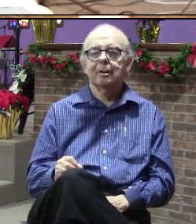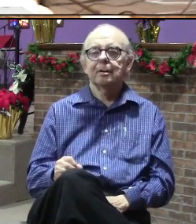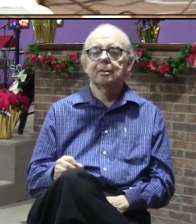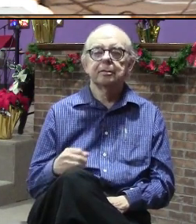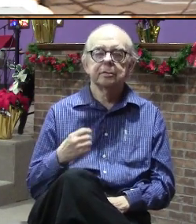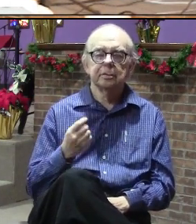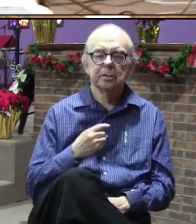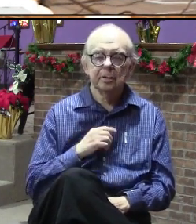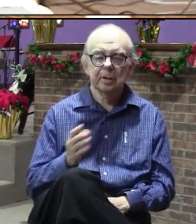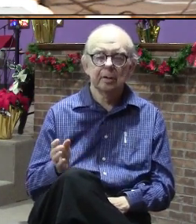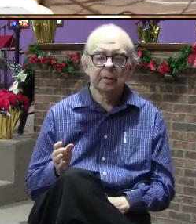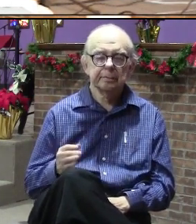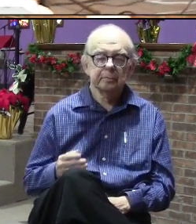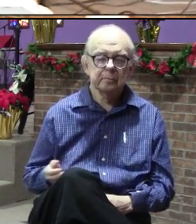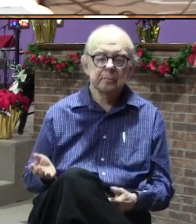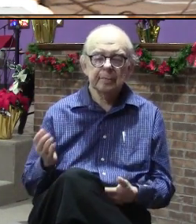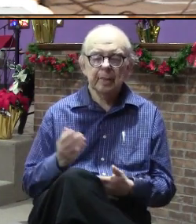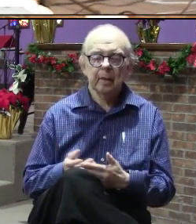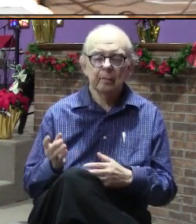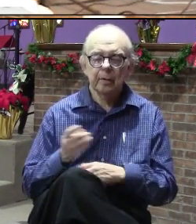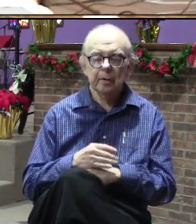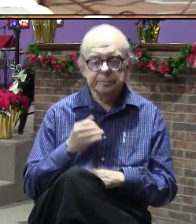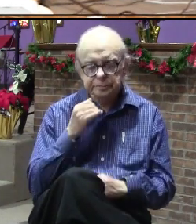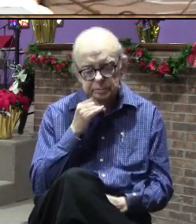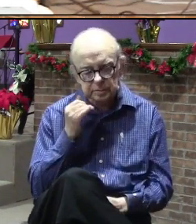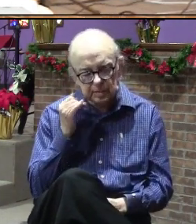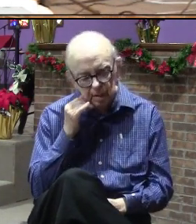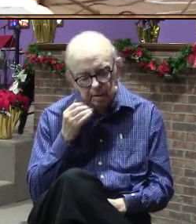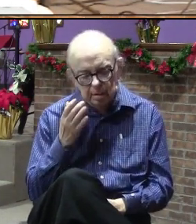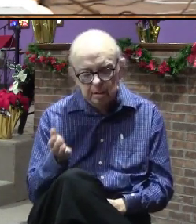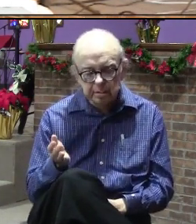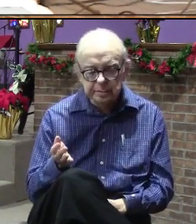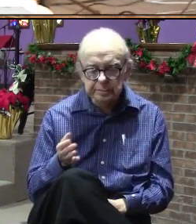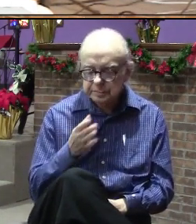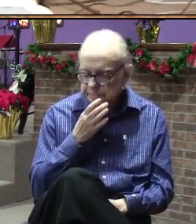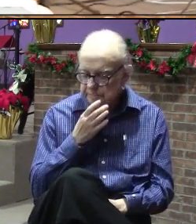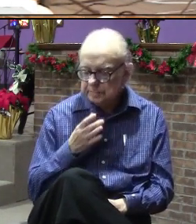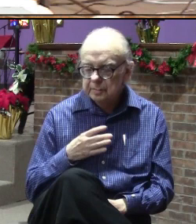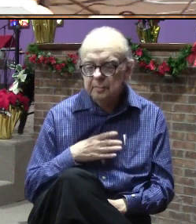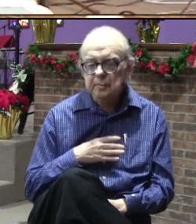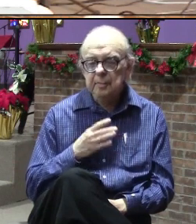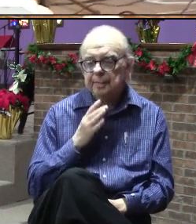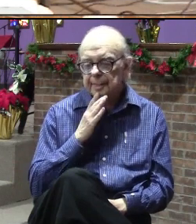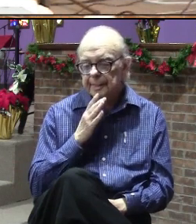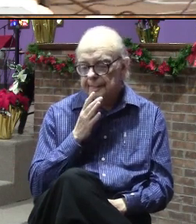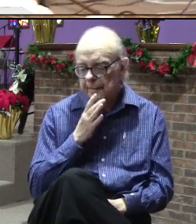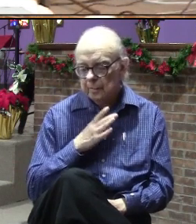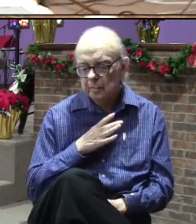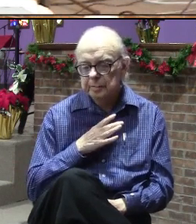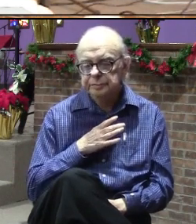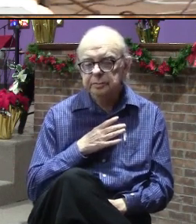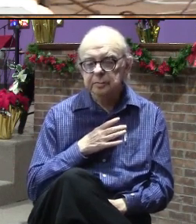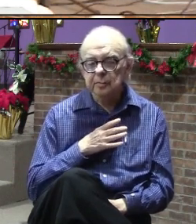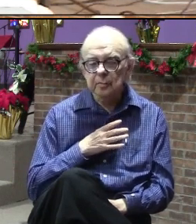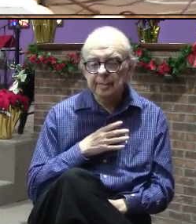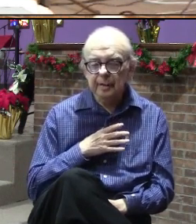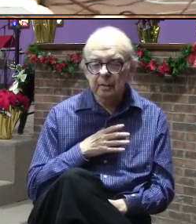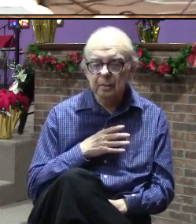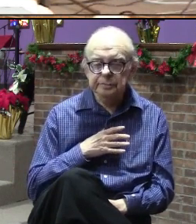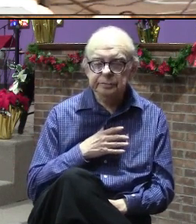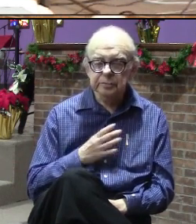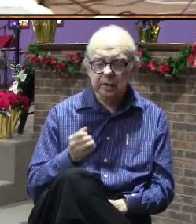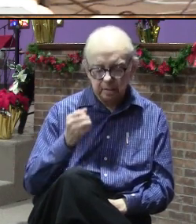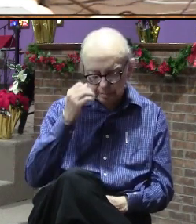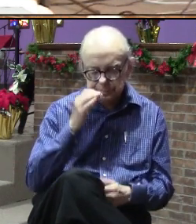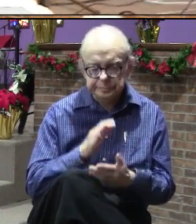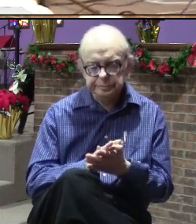We were at a birthday party with RJ yesterday, and there was a lady, and we were talking to her, and her